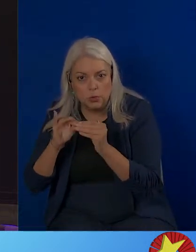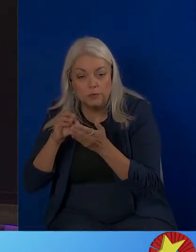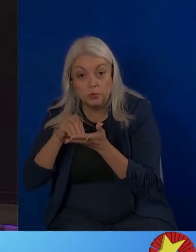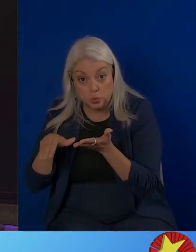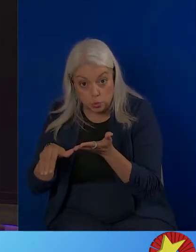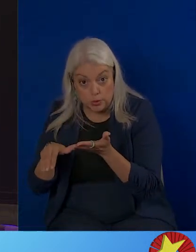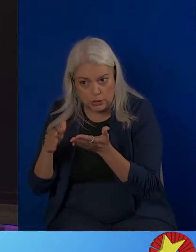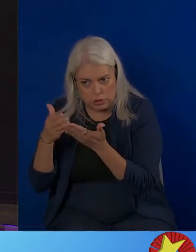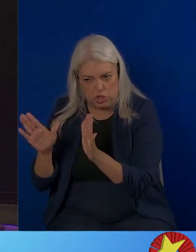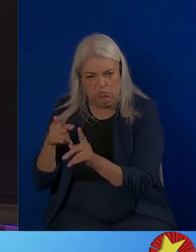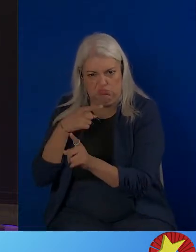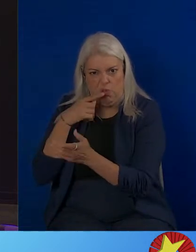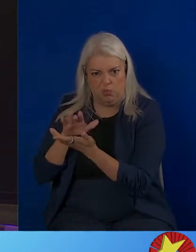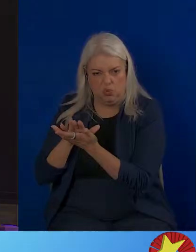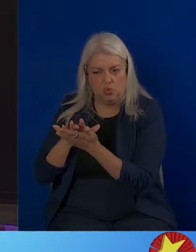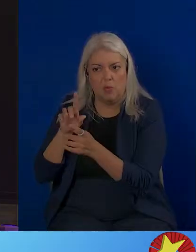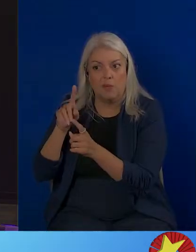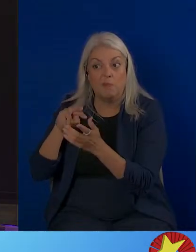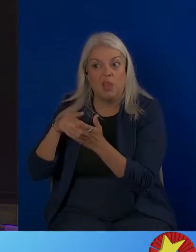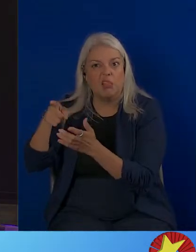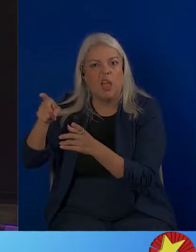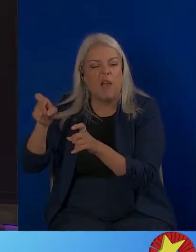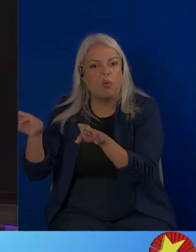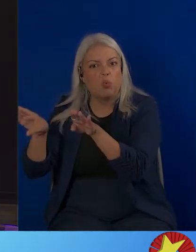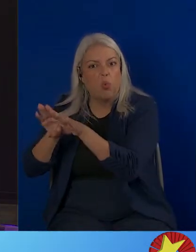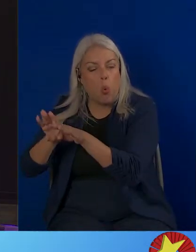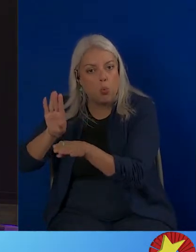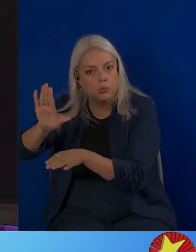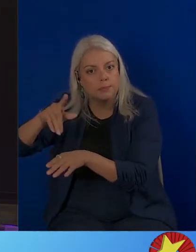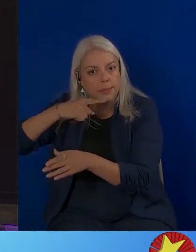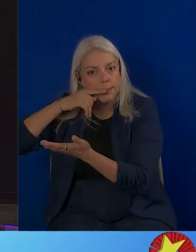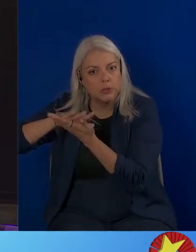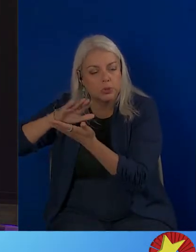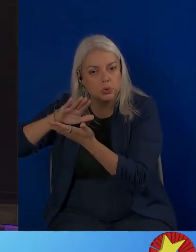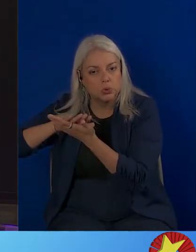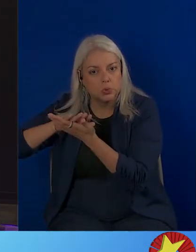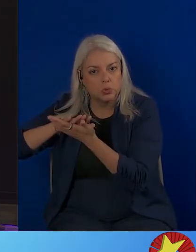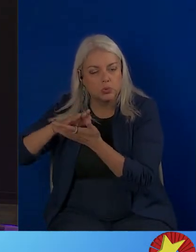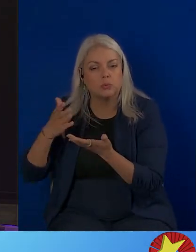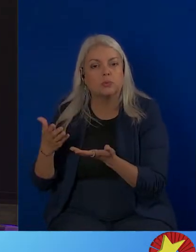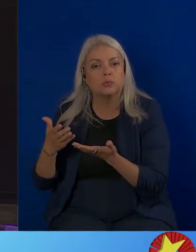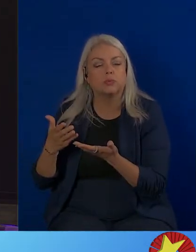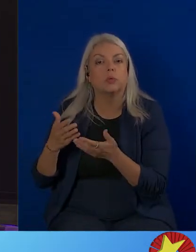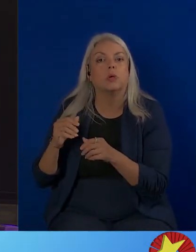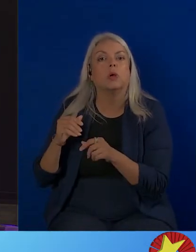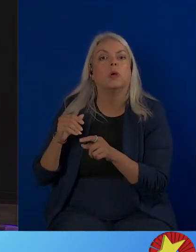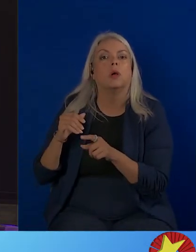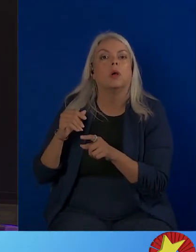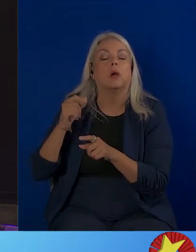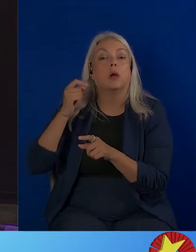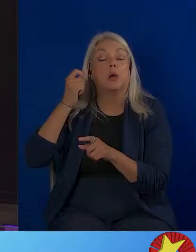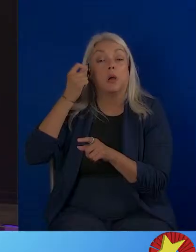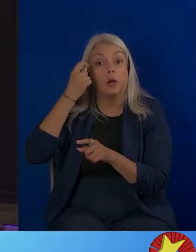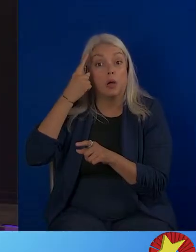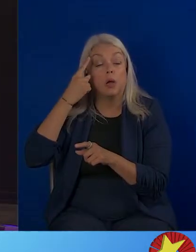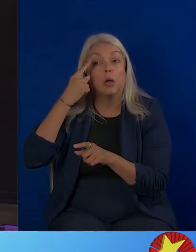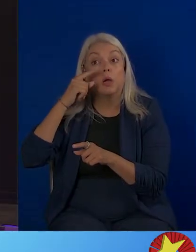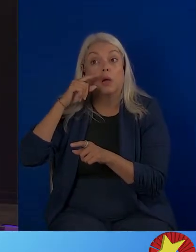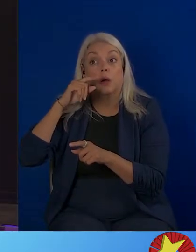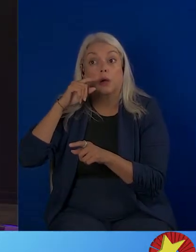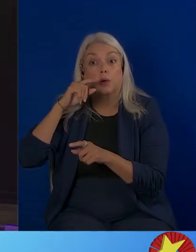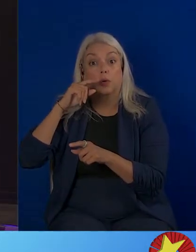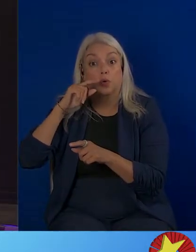enough students. They have a larger impact going forward